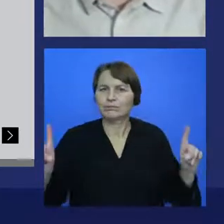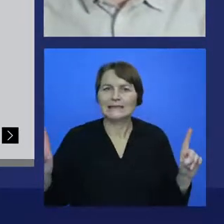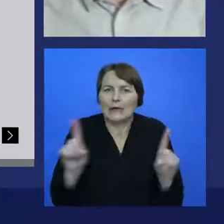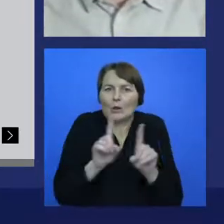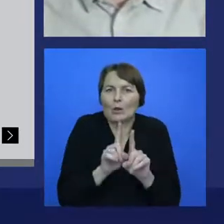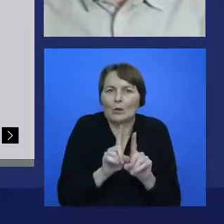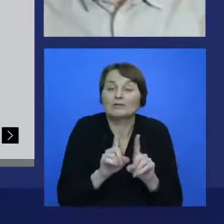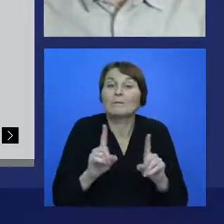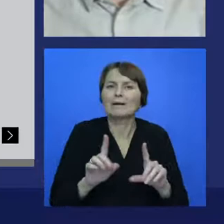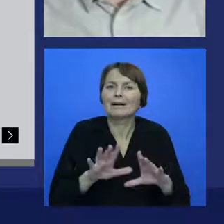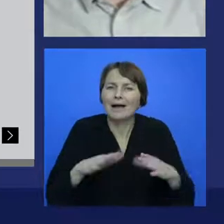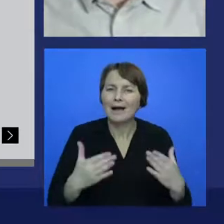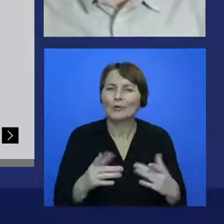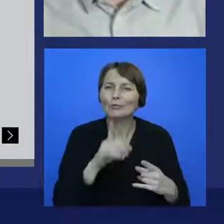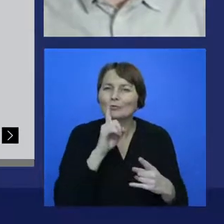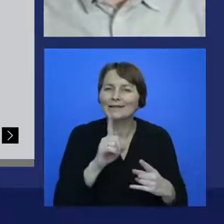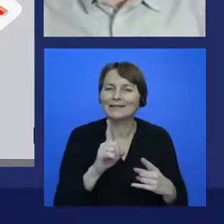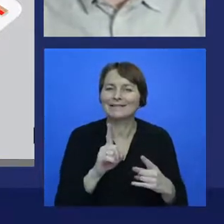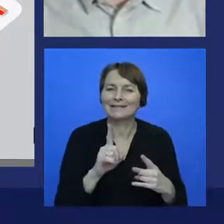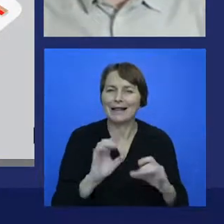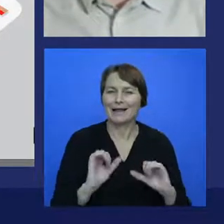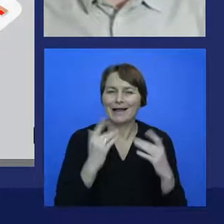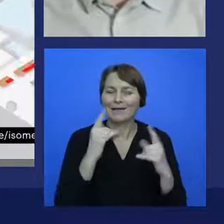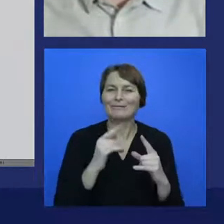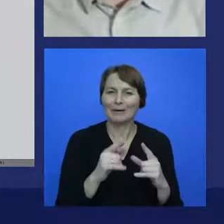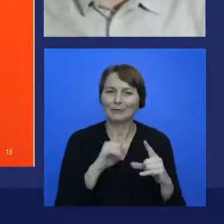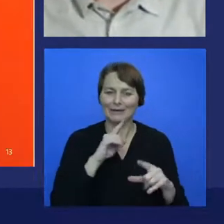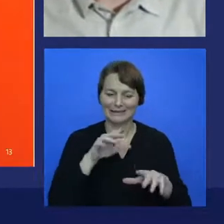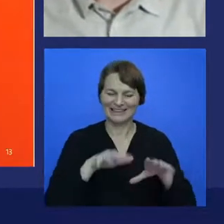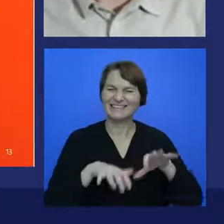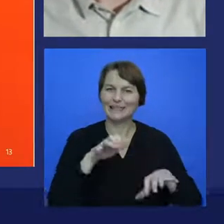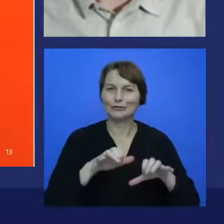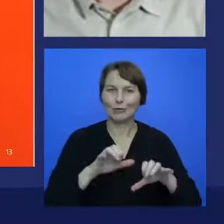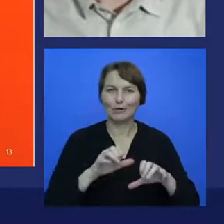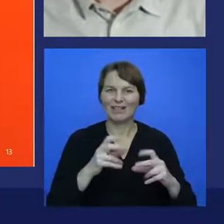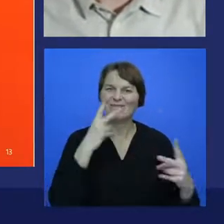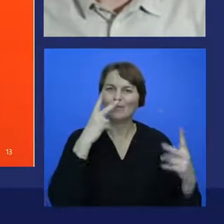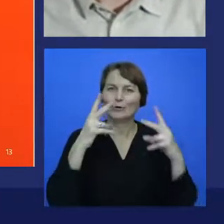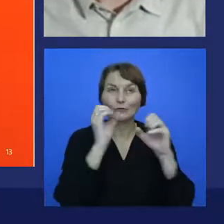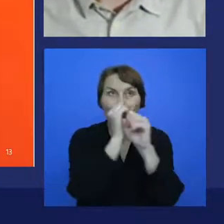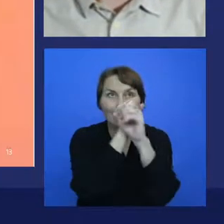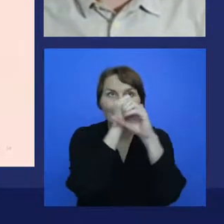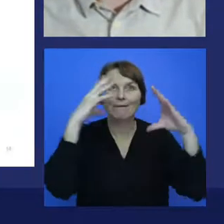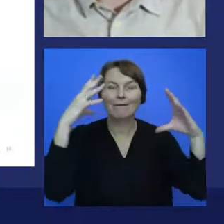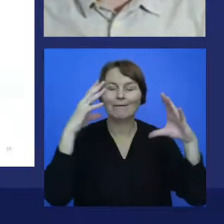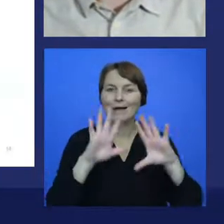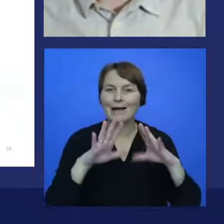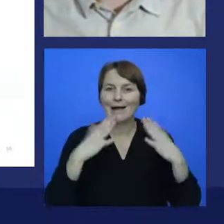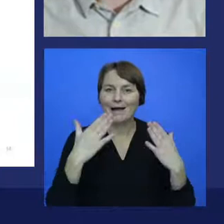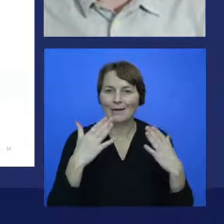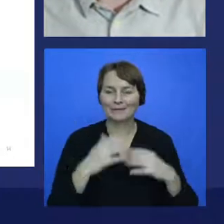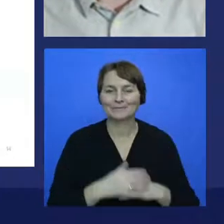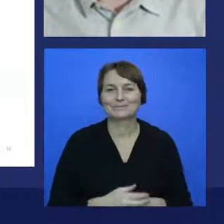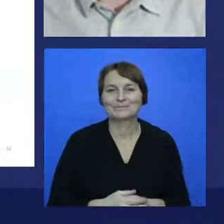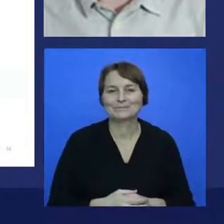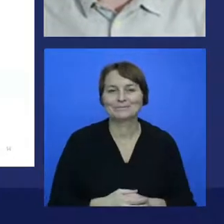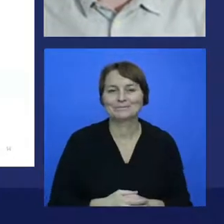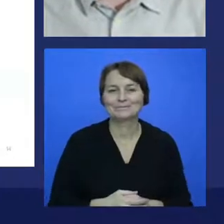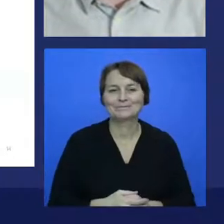well. So after we got to this point, we started experimenting with,